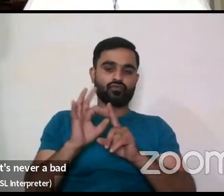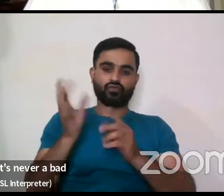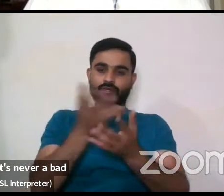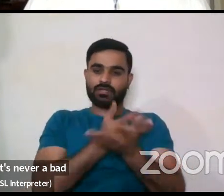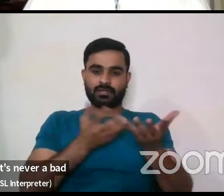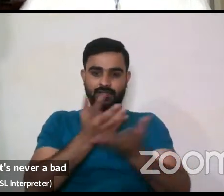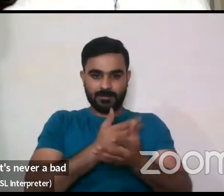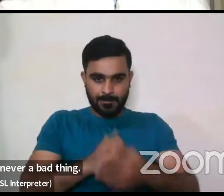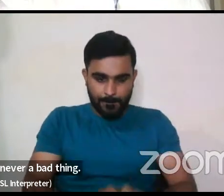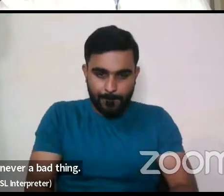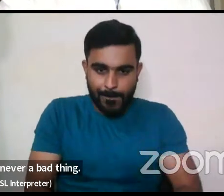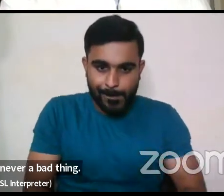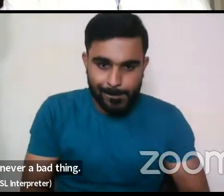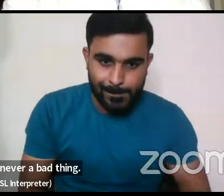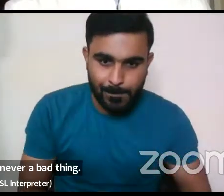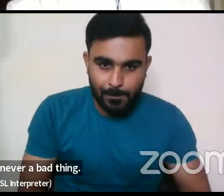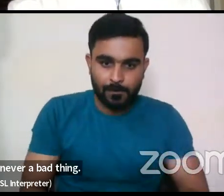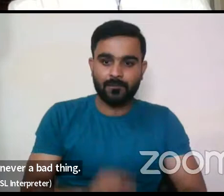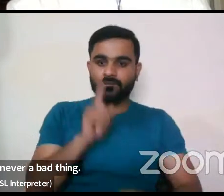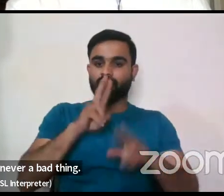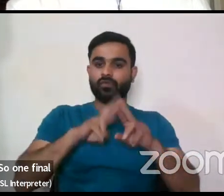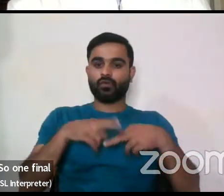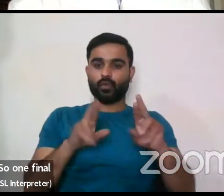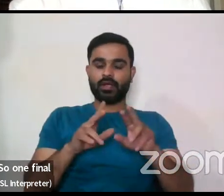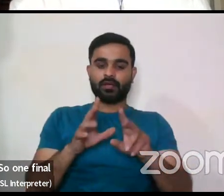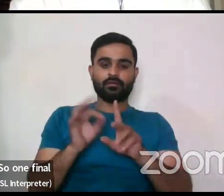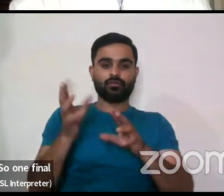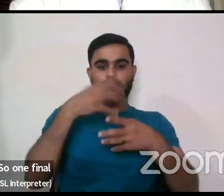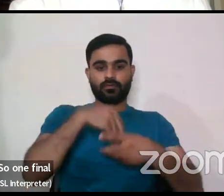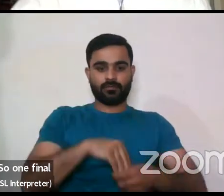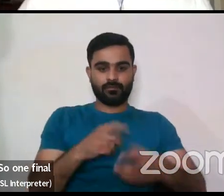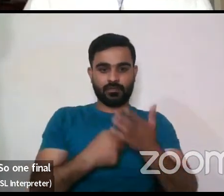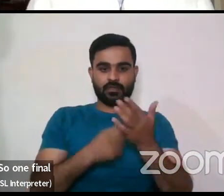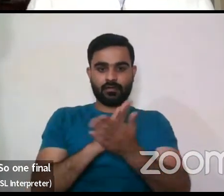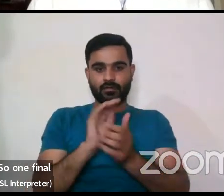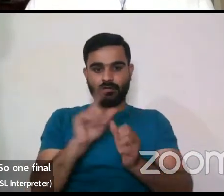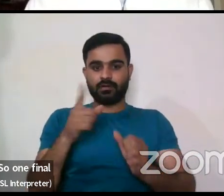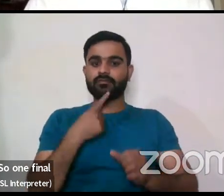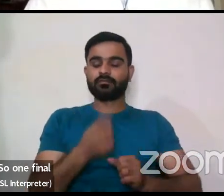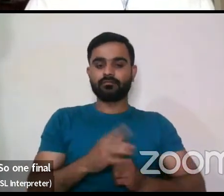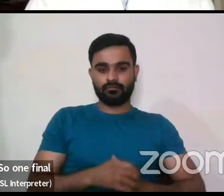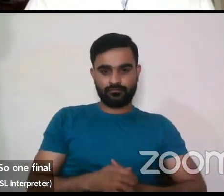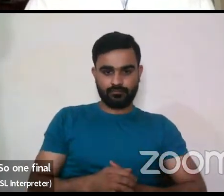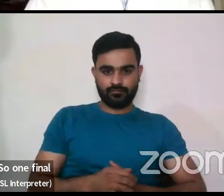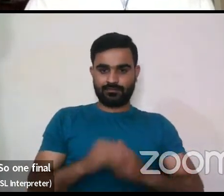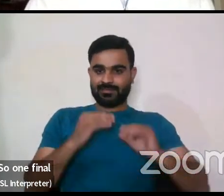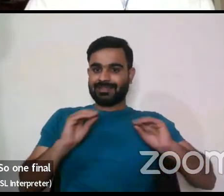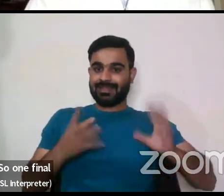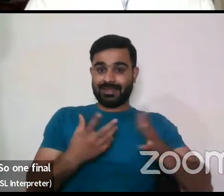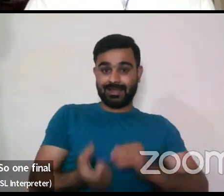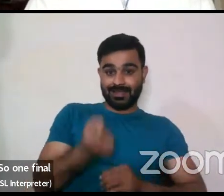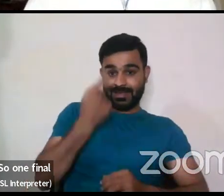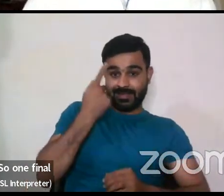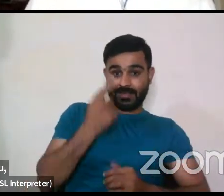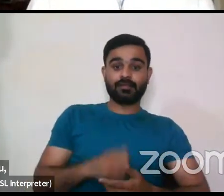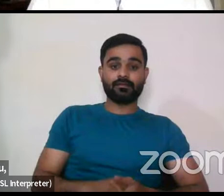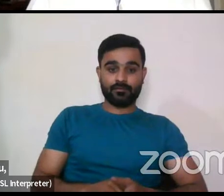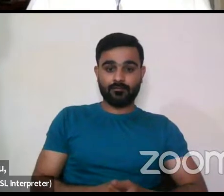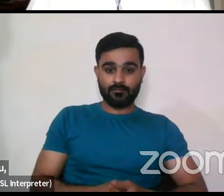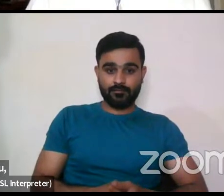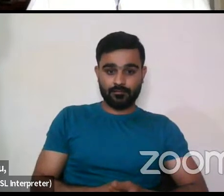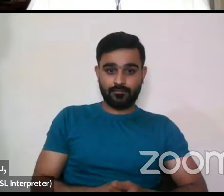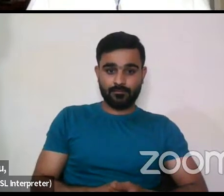this. So one final question actually to you, Rahul. When we sort of started understanding, when we